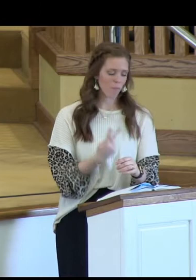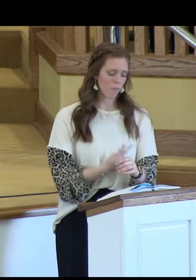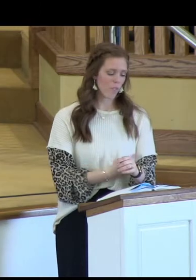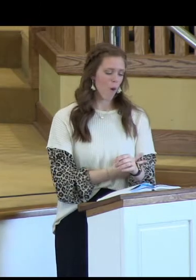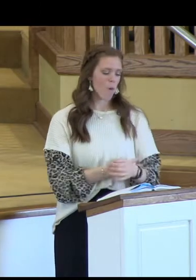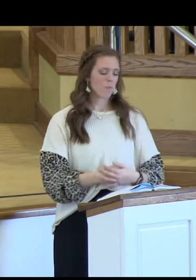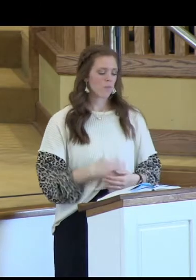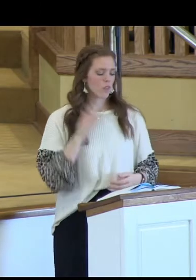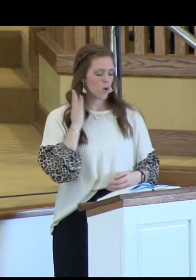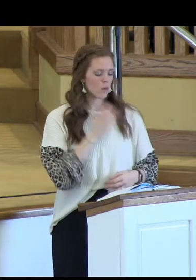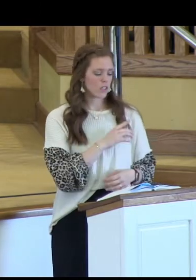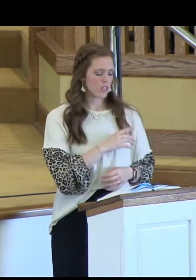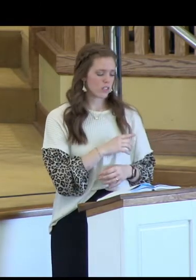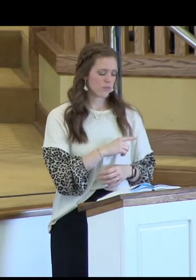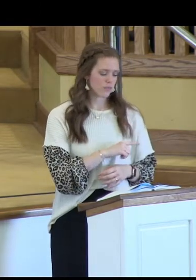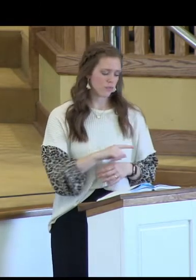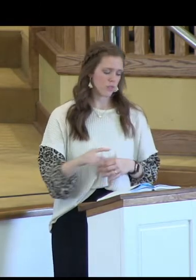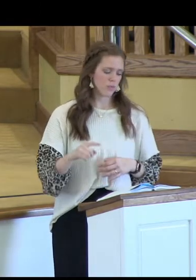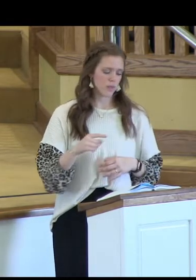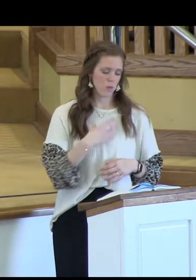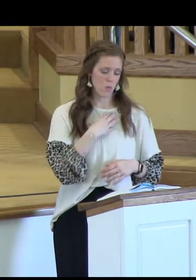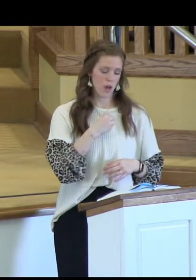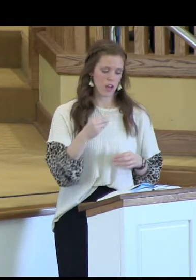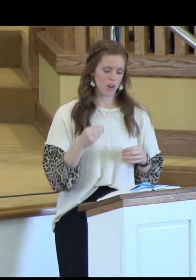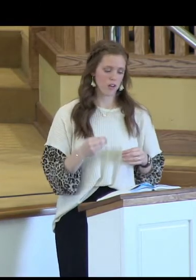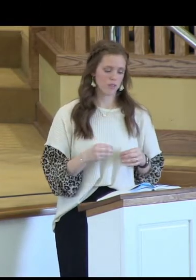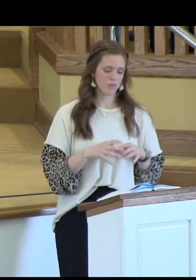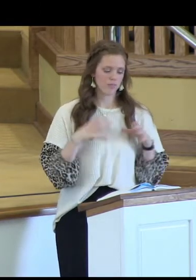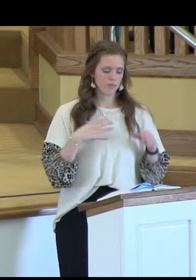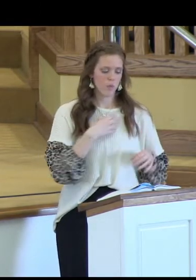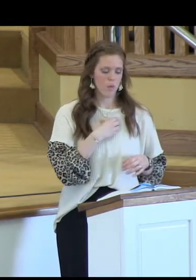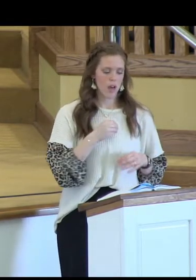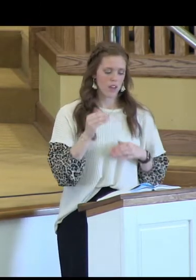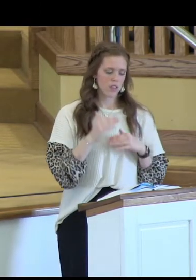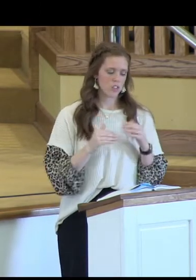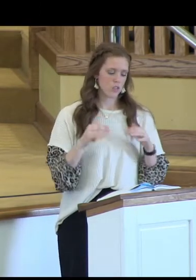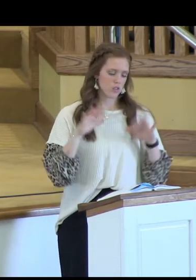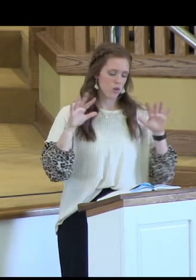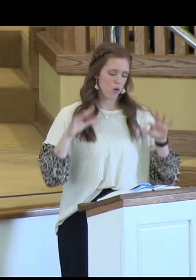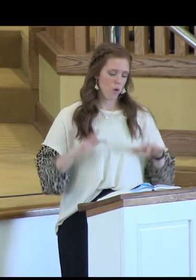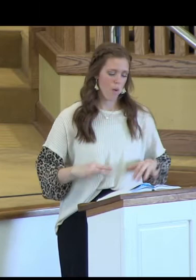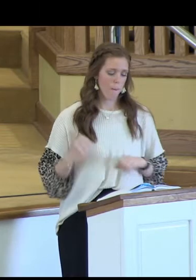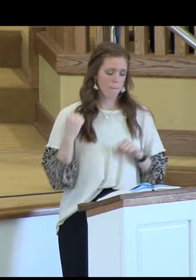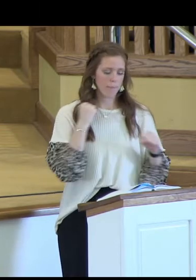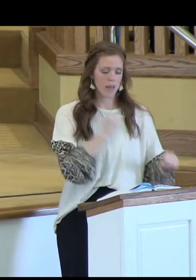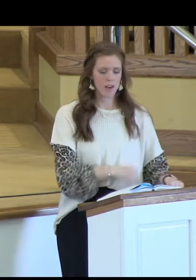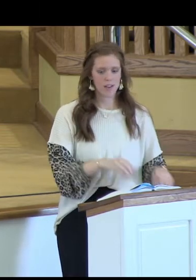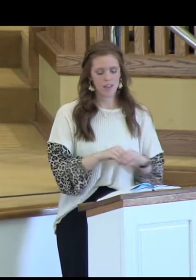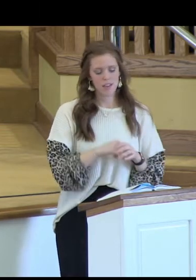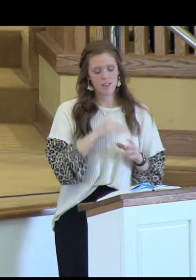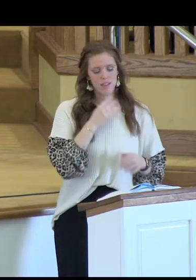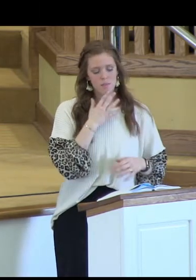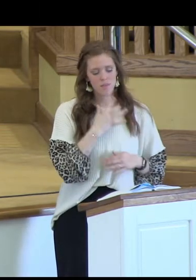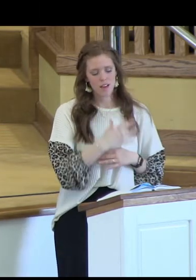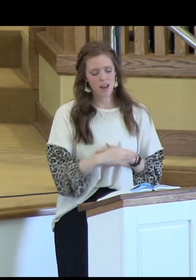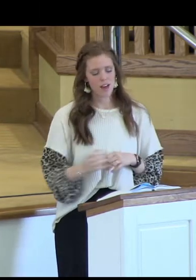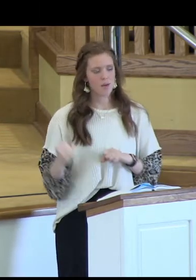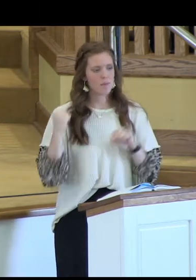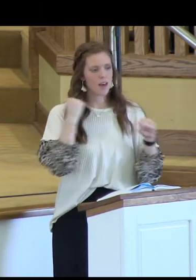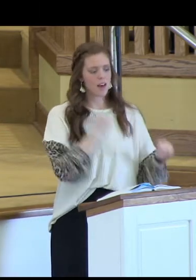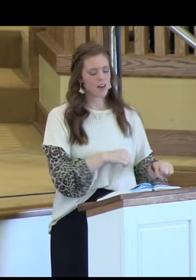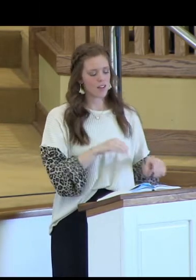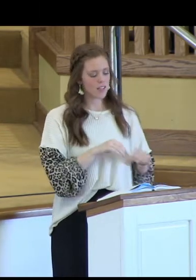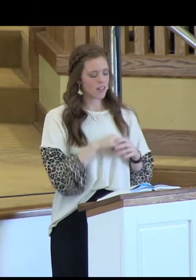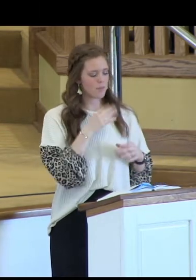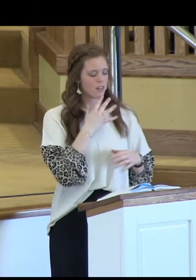verse. Would you be whiter, much whiter than snow? There's power in the blood, power in